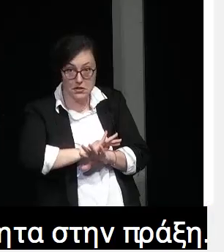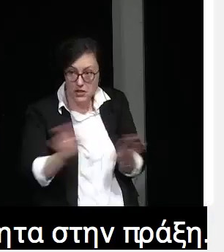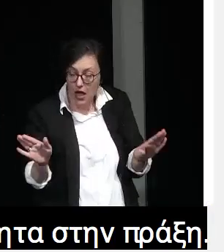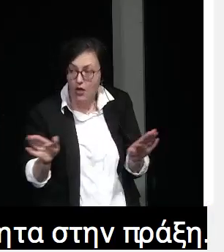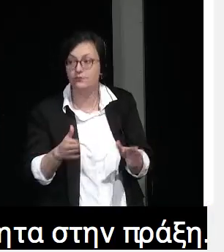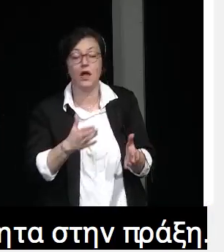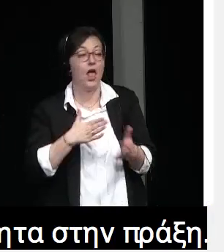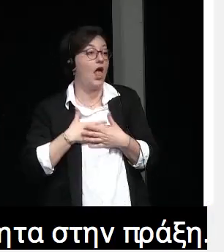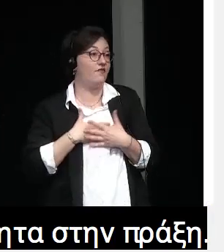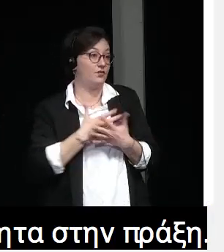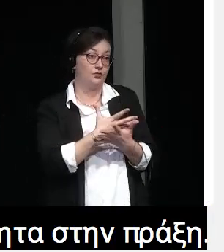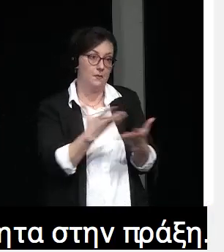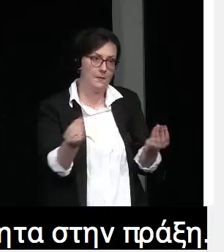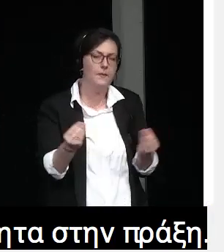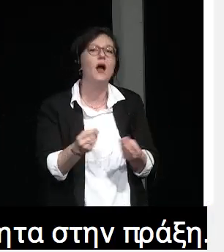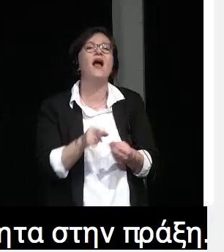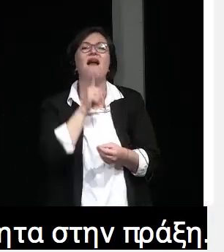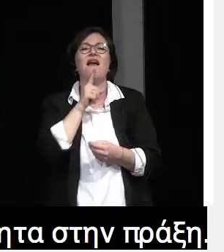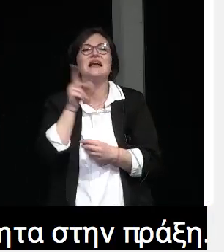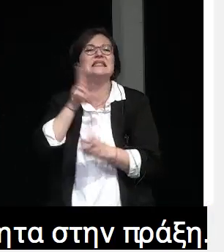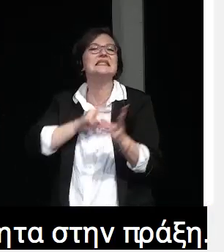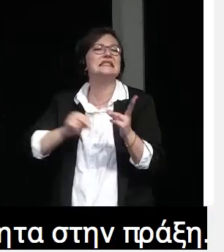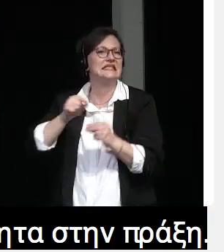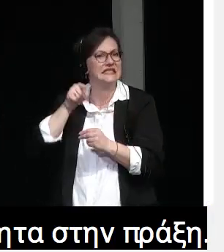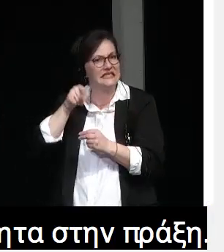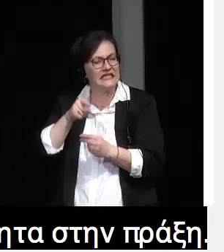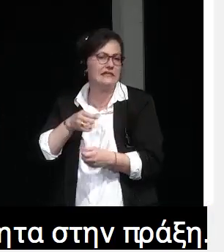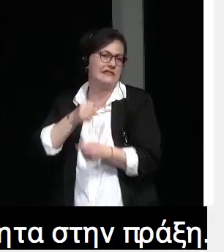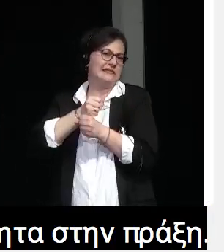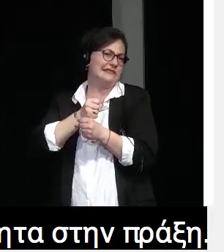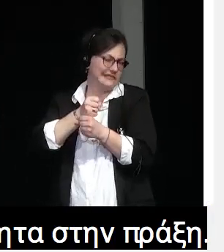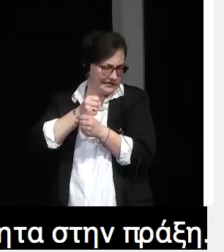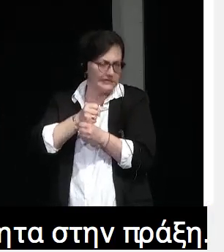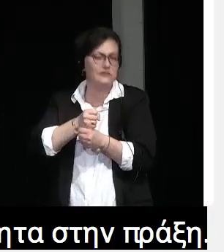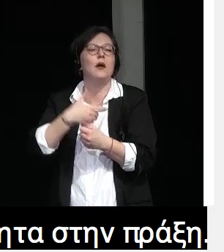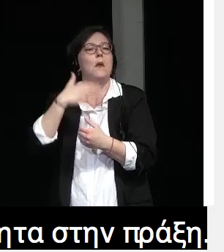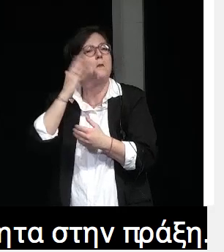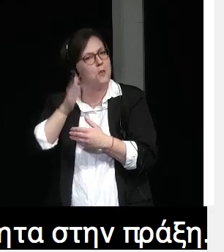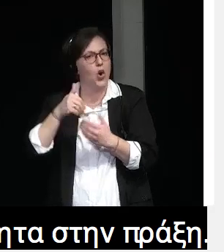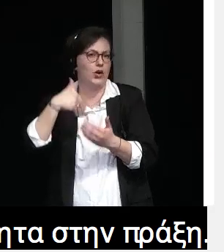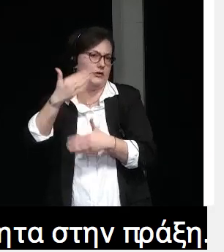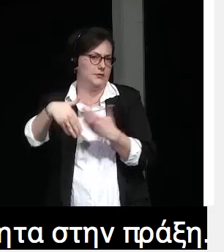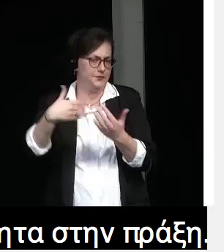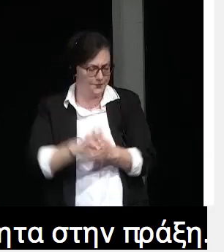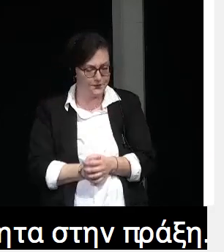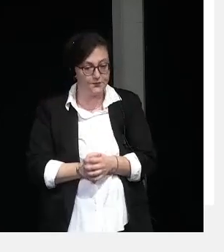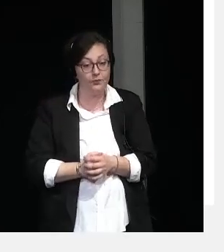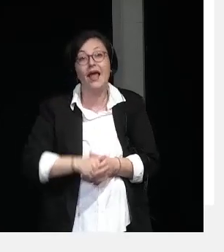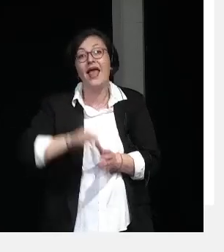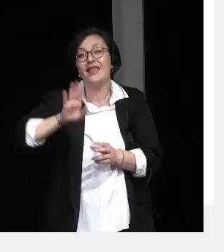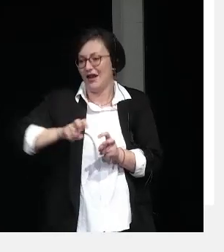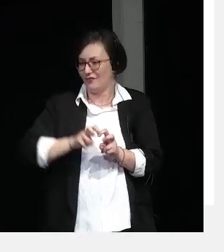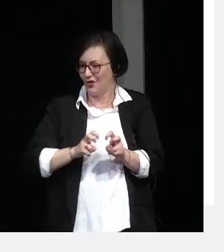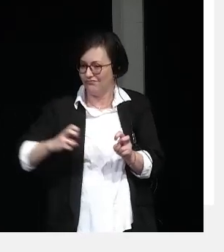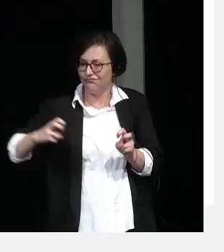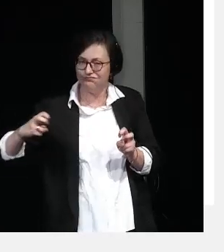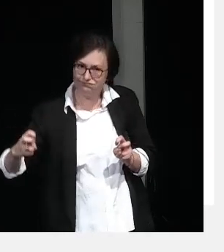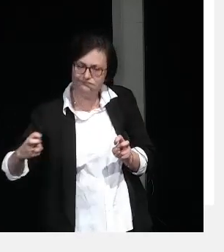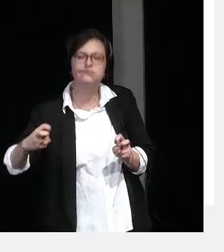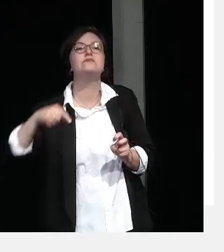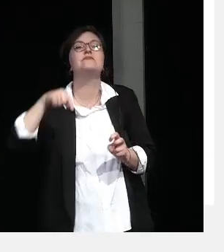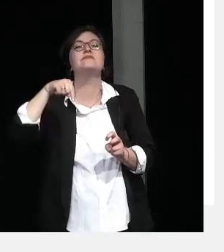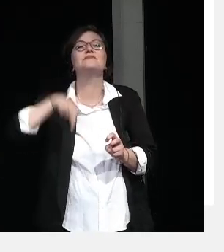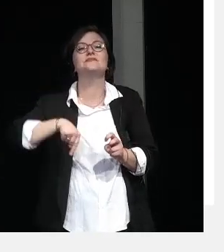And our last panel discussion for today will be on accessibility in action. And I would like to